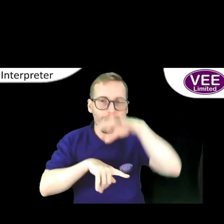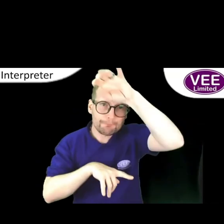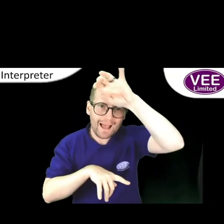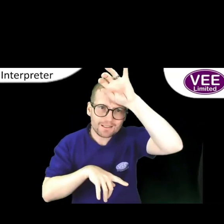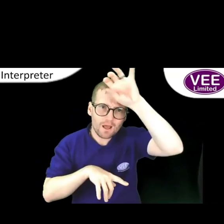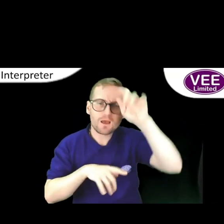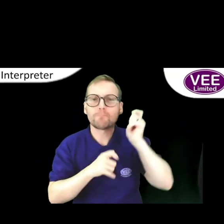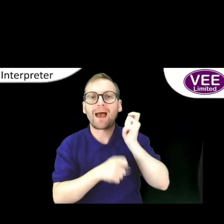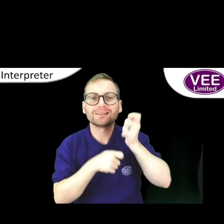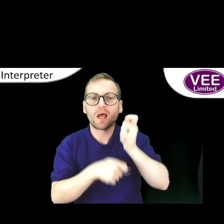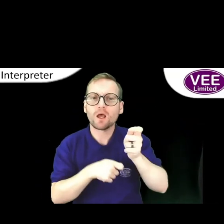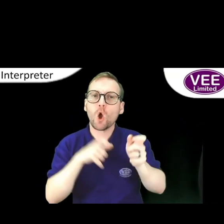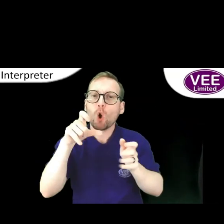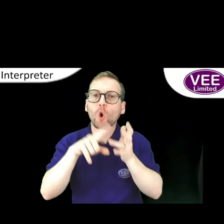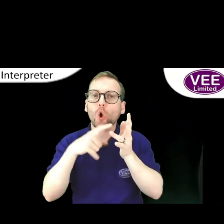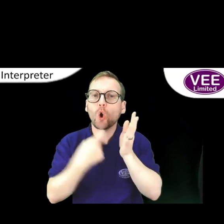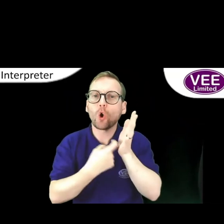Coorie Doon means to kind of cuddle down